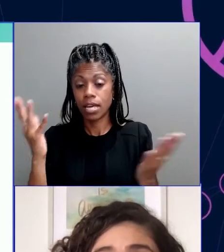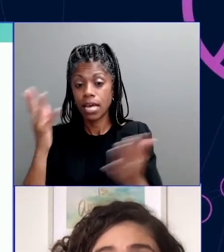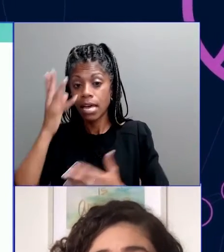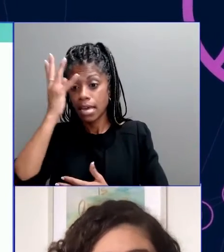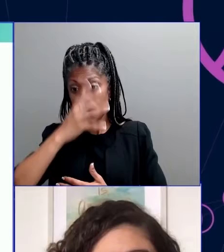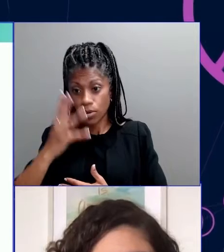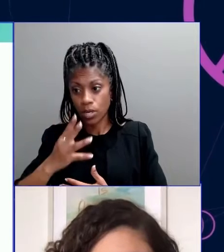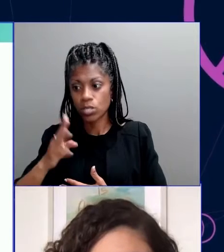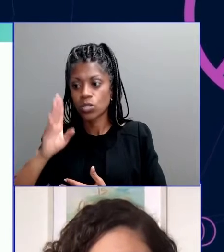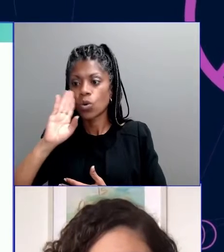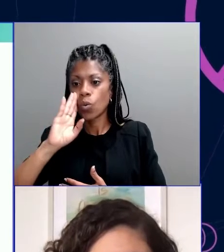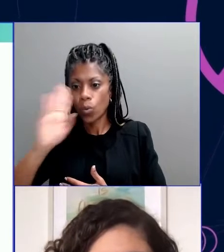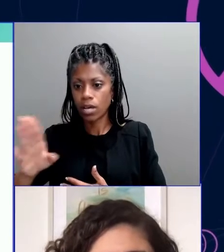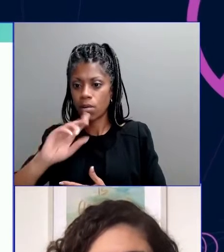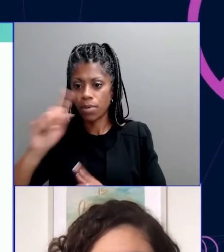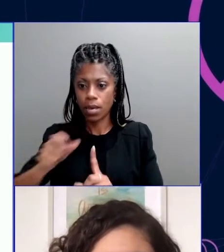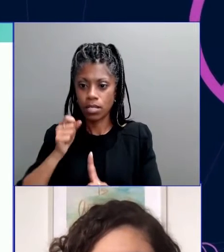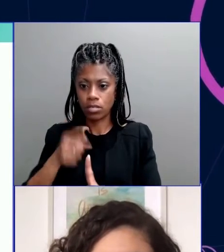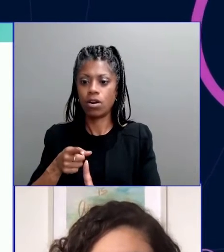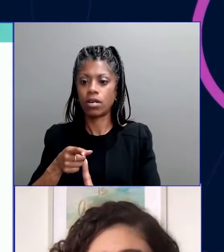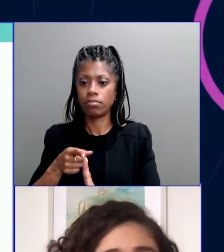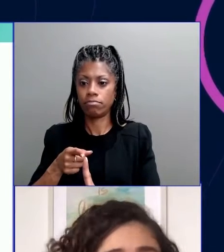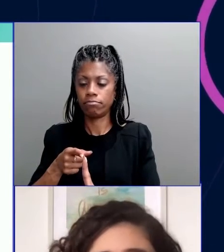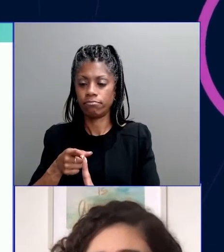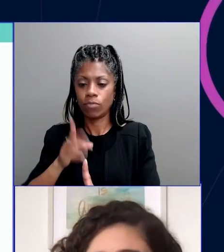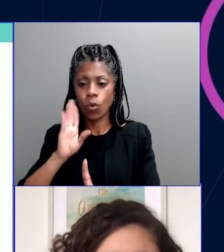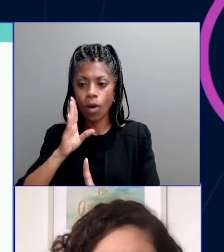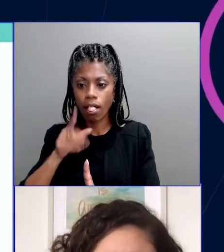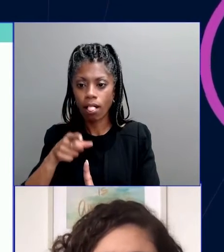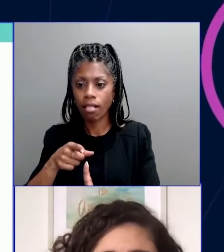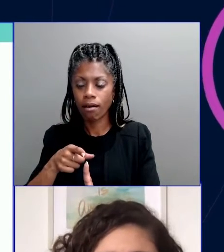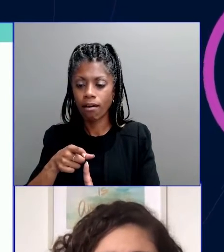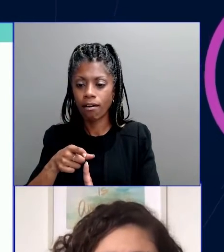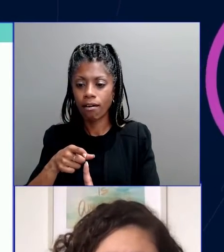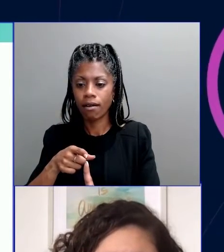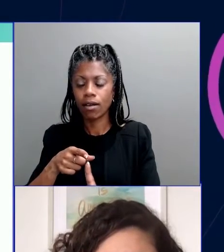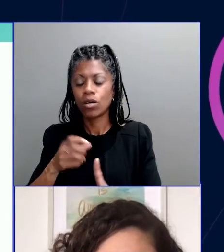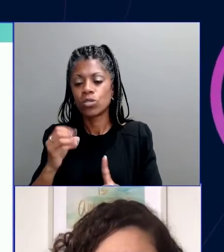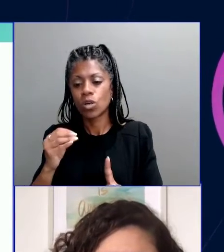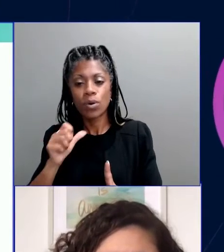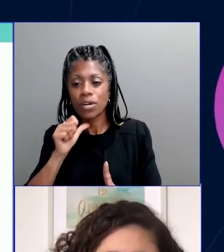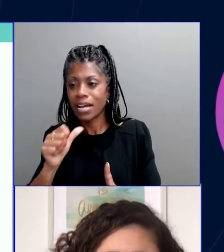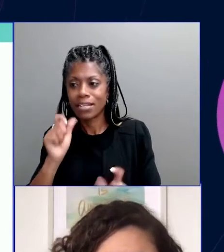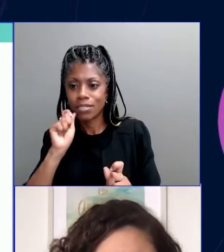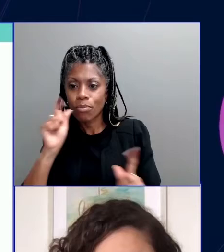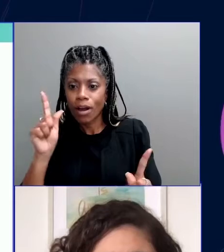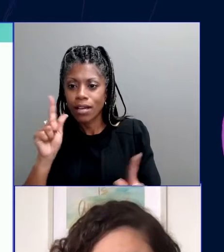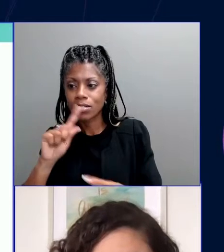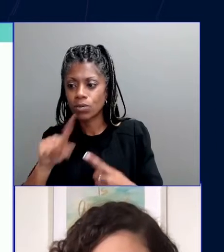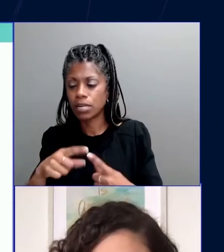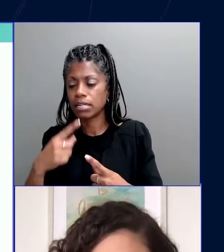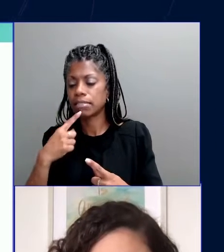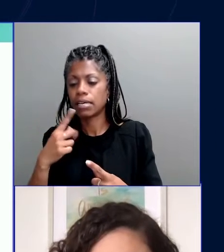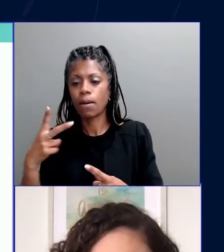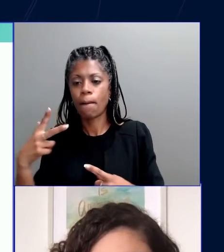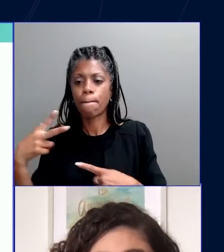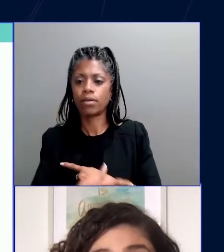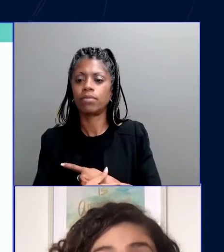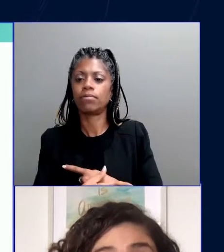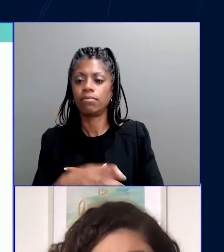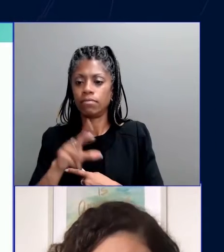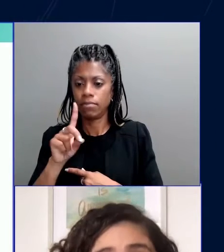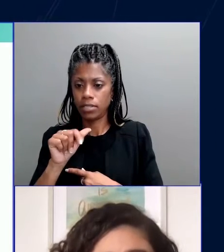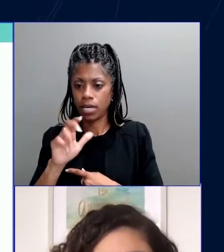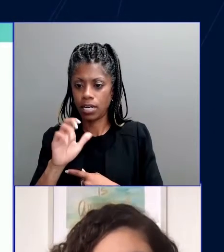he would come after the protections we had with DACA, so we weren't surprised that he ended the DACA program in September of 2017. So